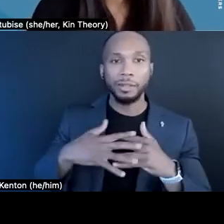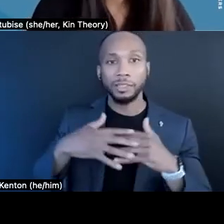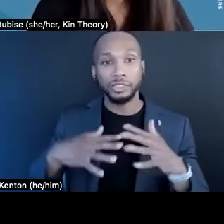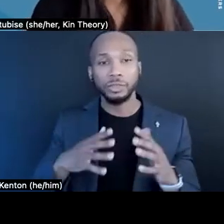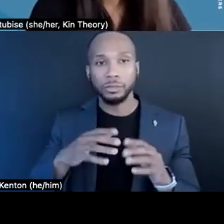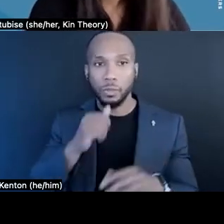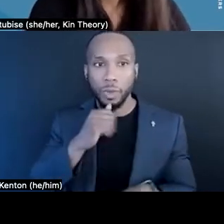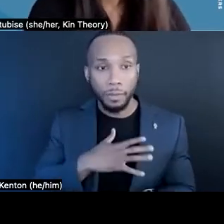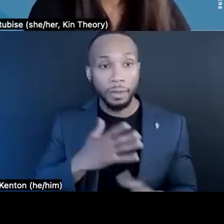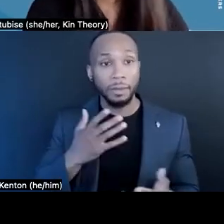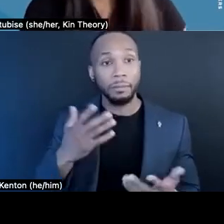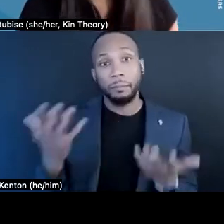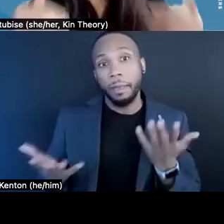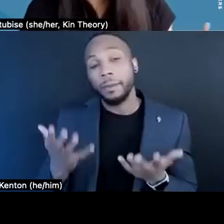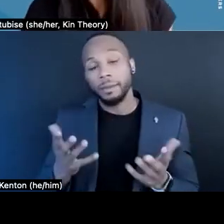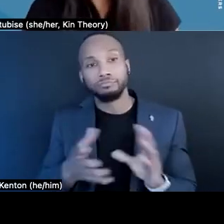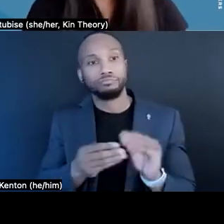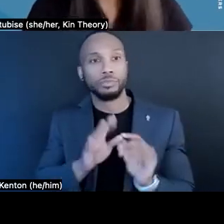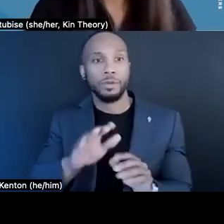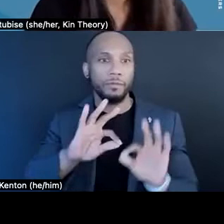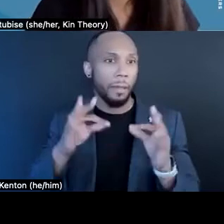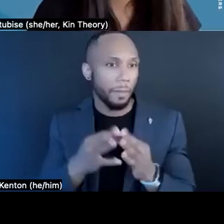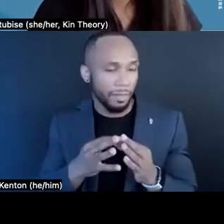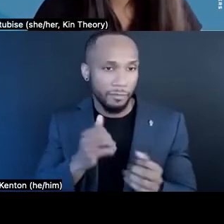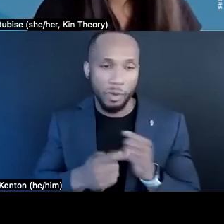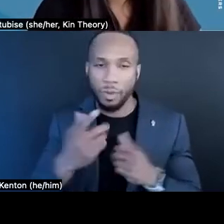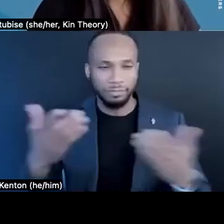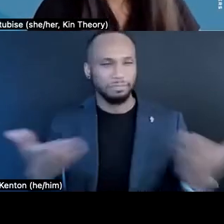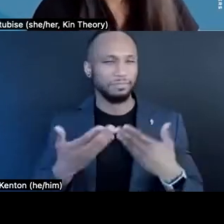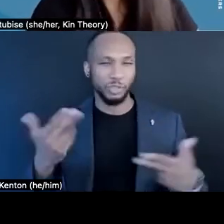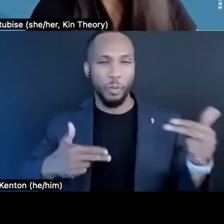we saw a sneak of your family too. Everyone's welcome to join in.